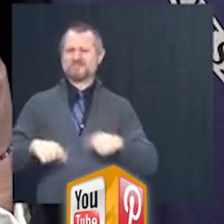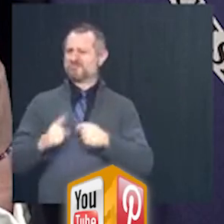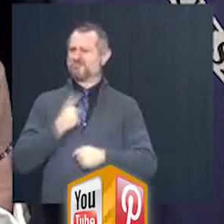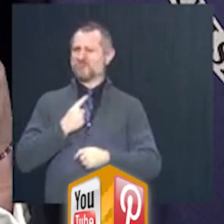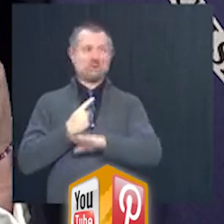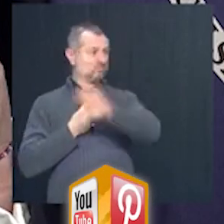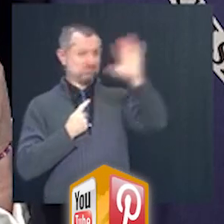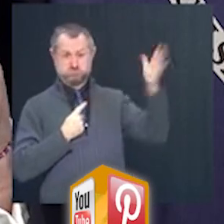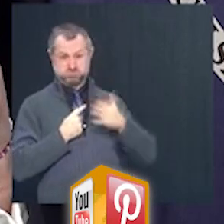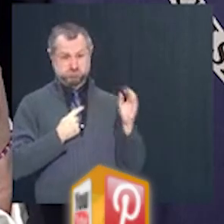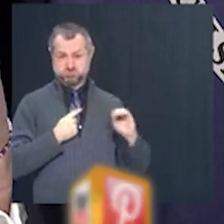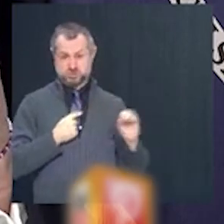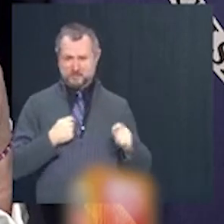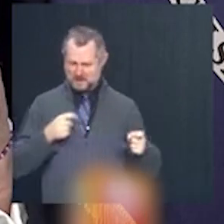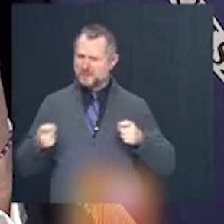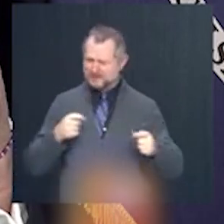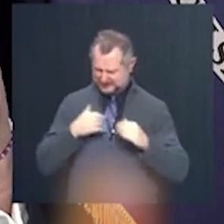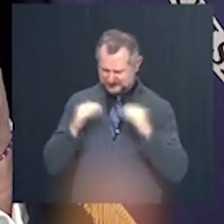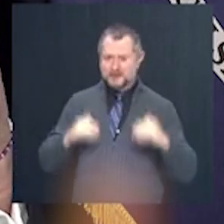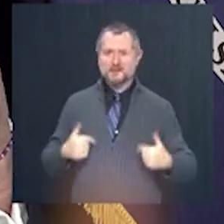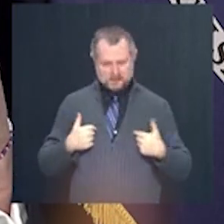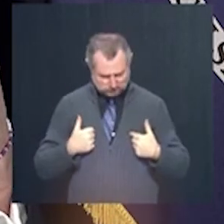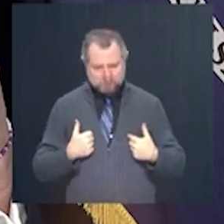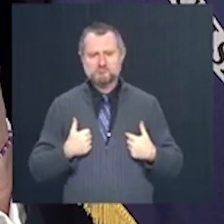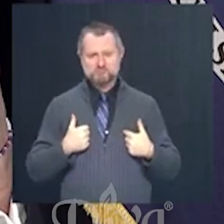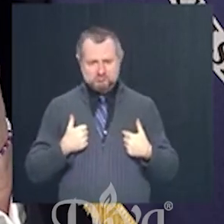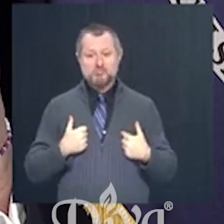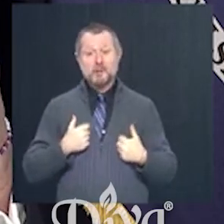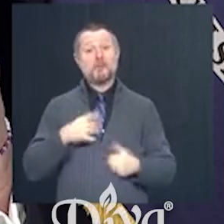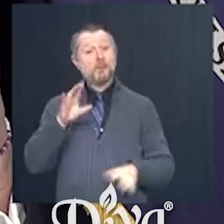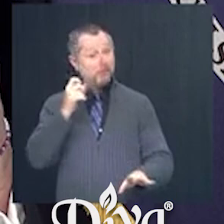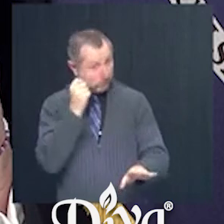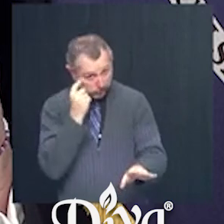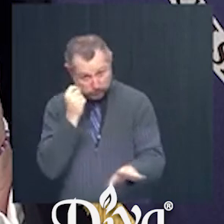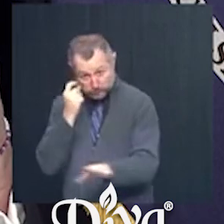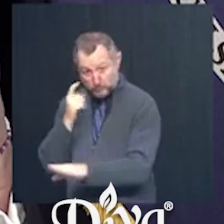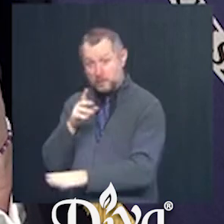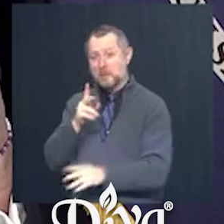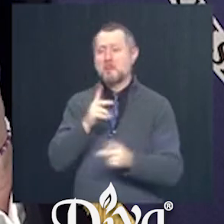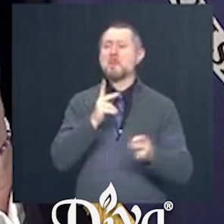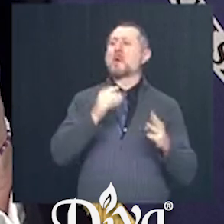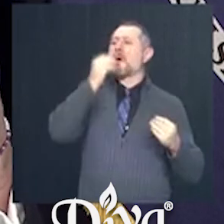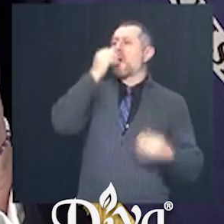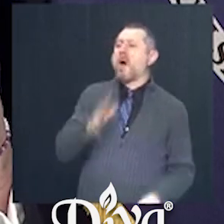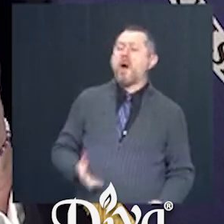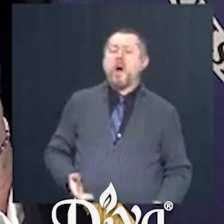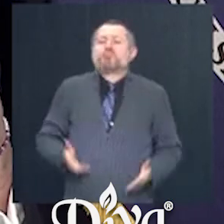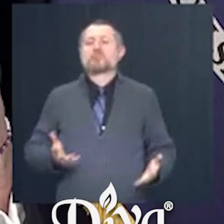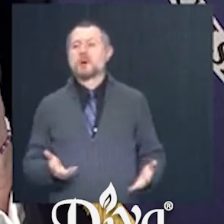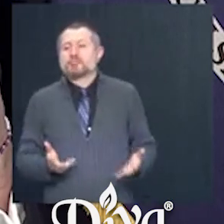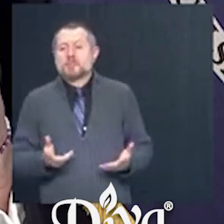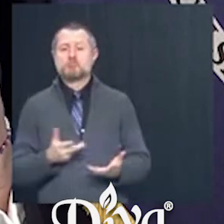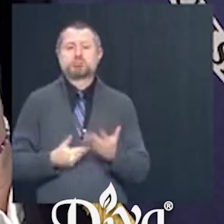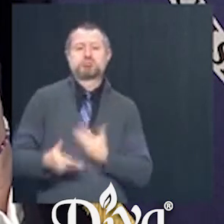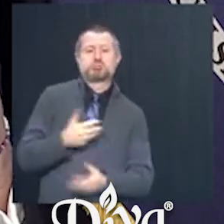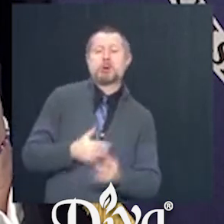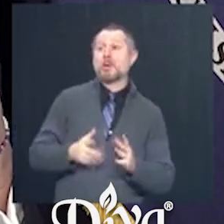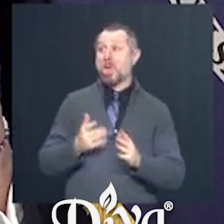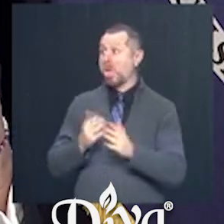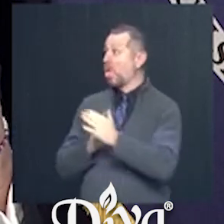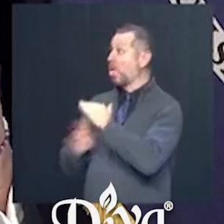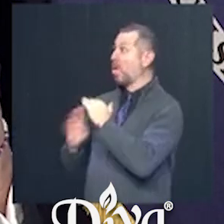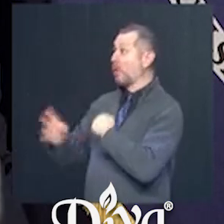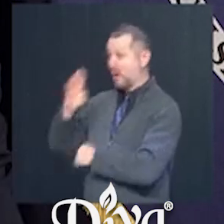can be managed. But if you're going to overwhelm the hospital system, then we have no